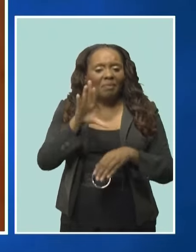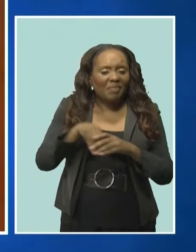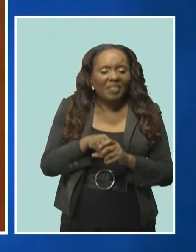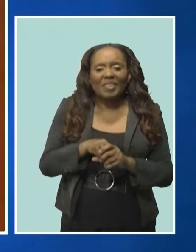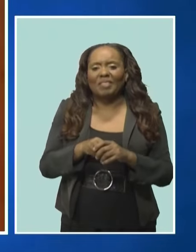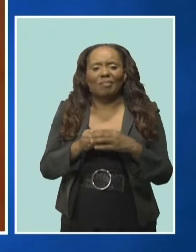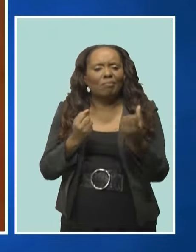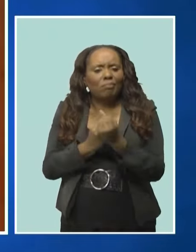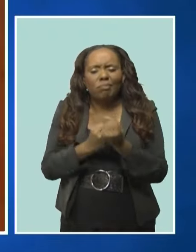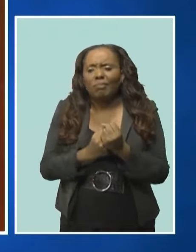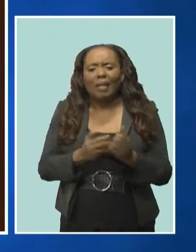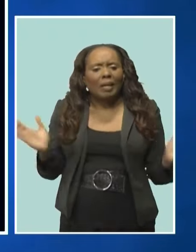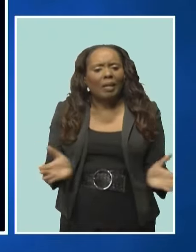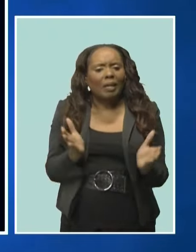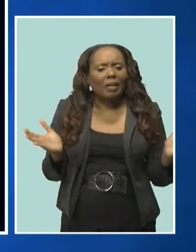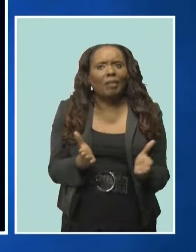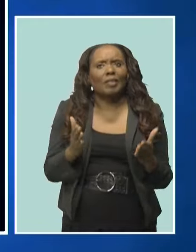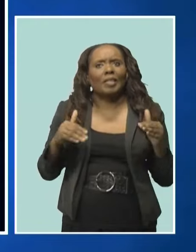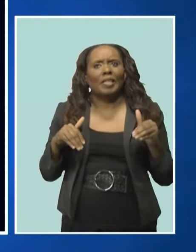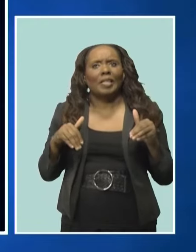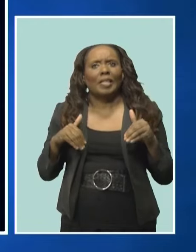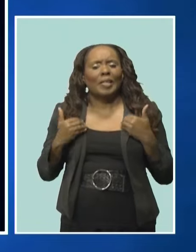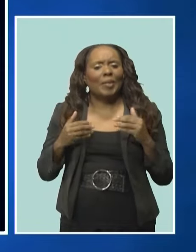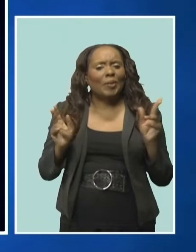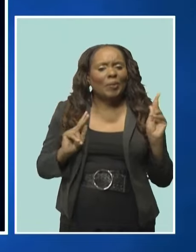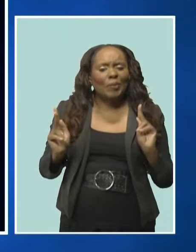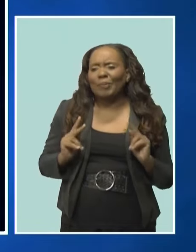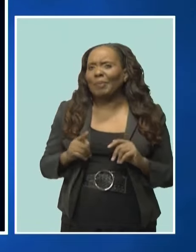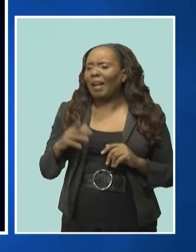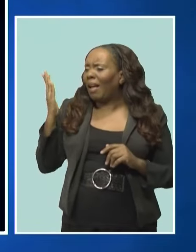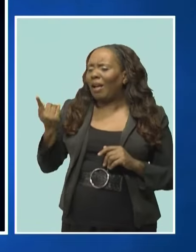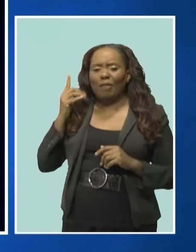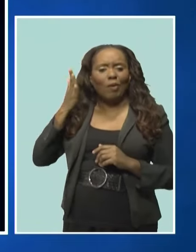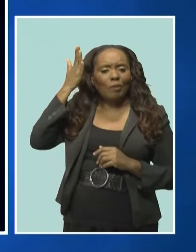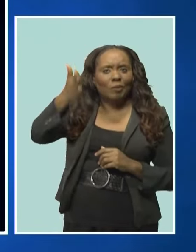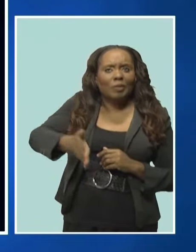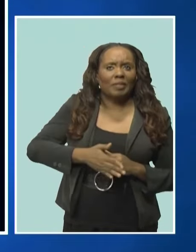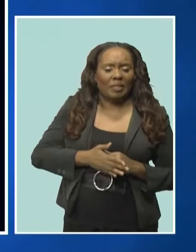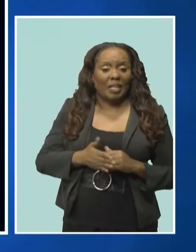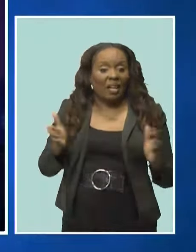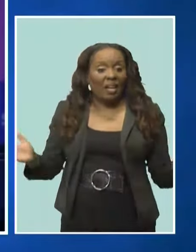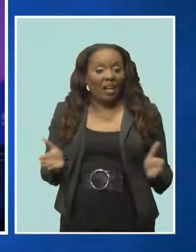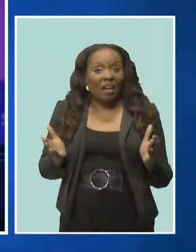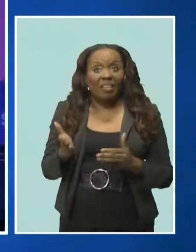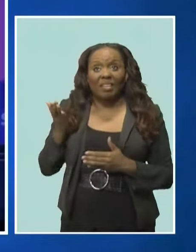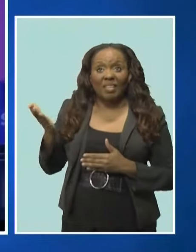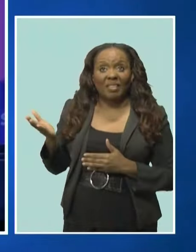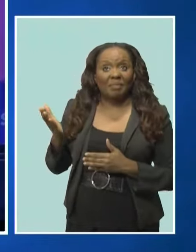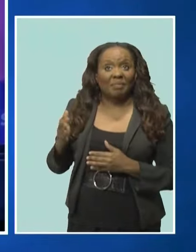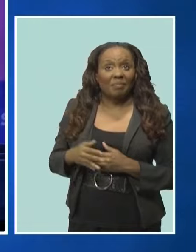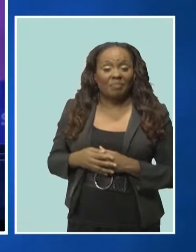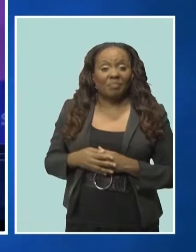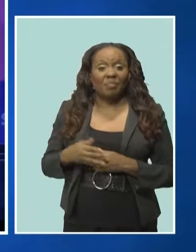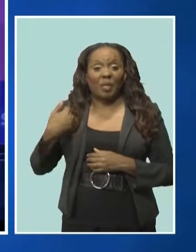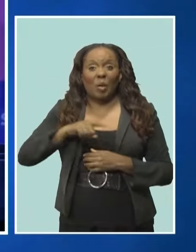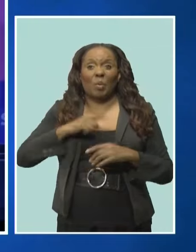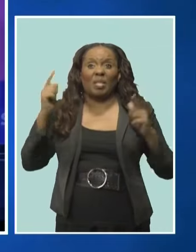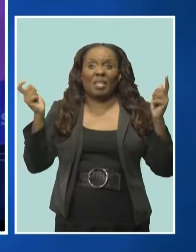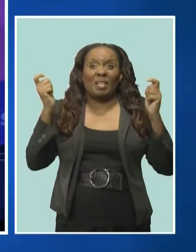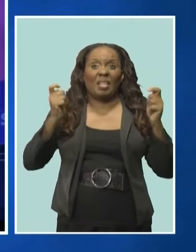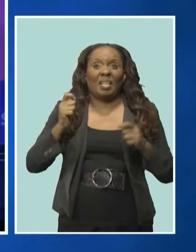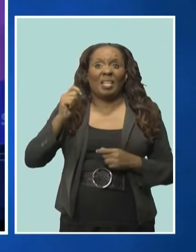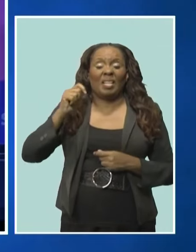encourage the next generation of Calypsonians, artists. As I said at the launch, we're celebrating 50 years